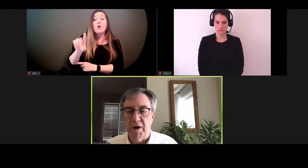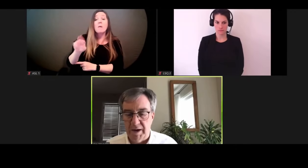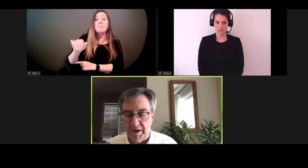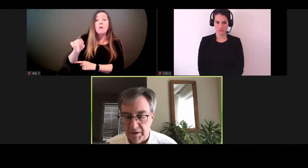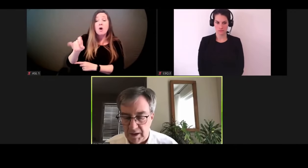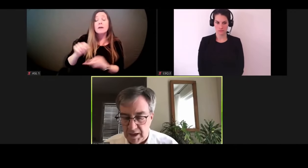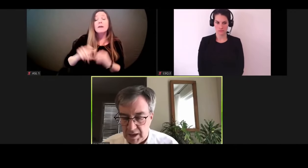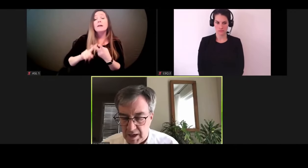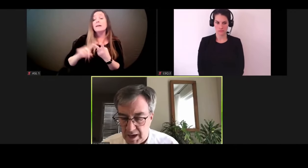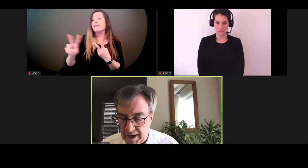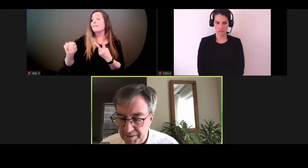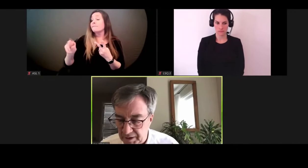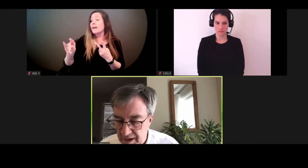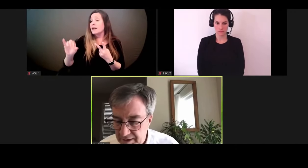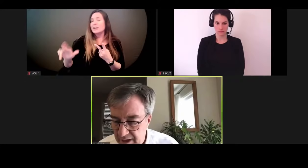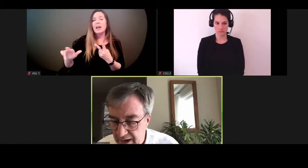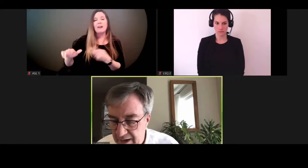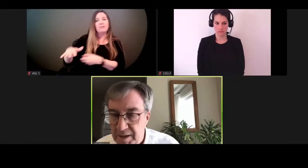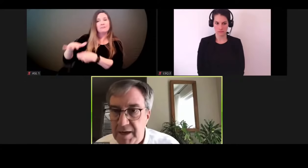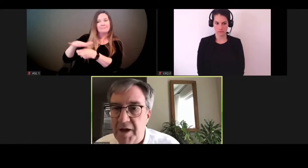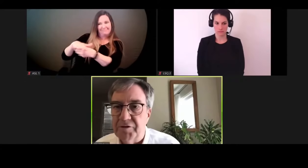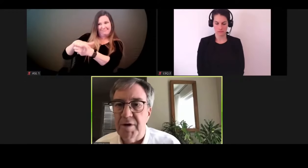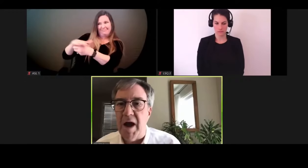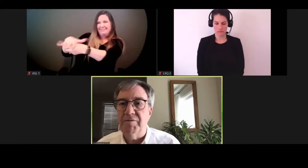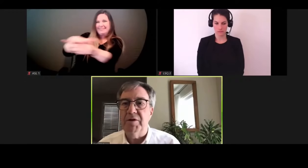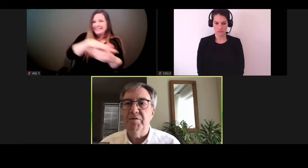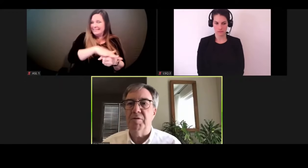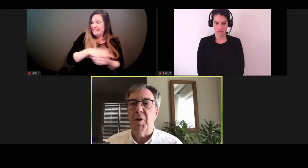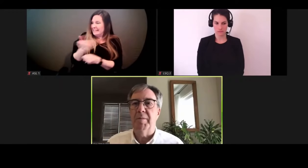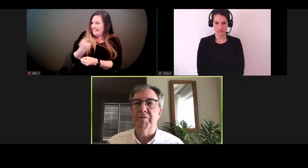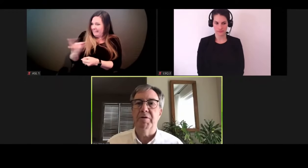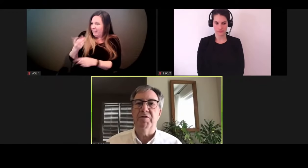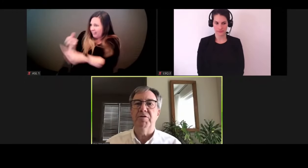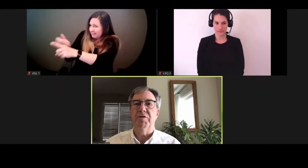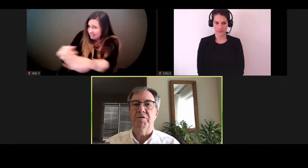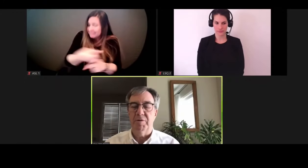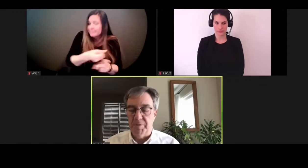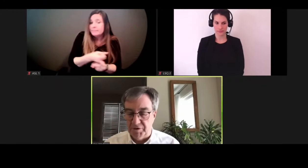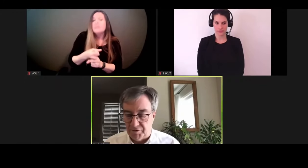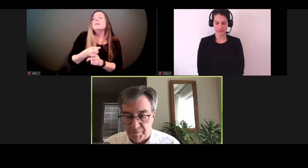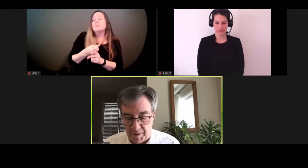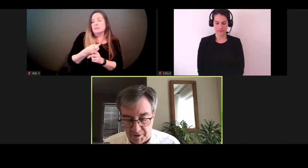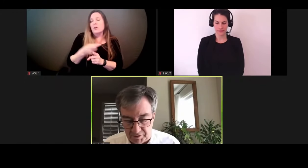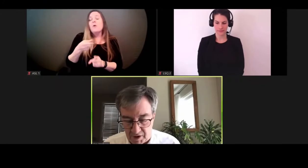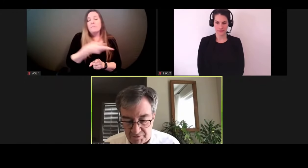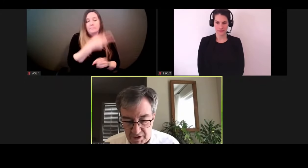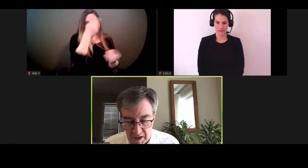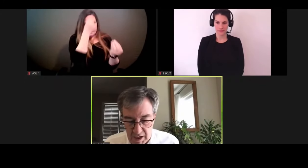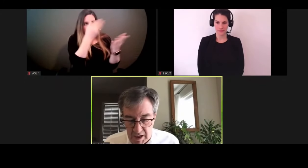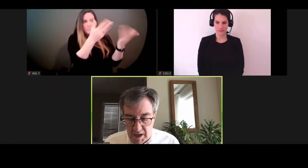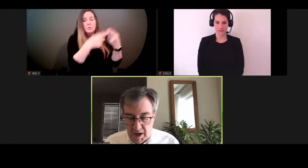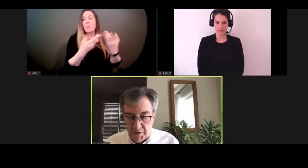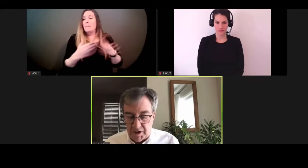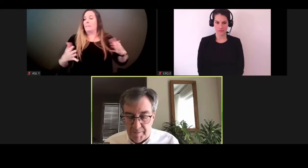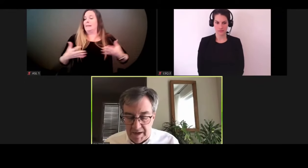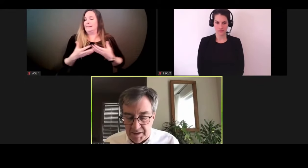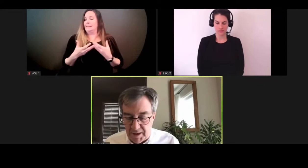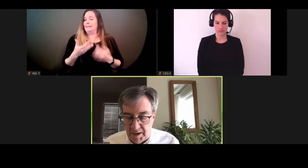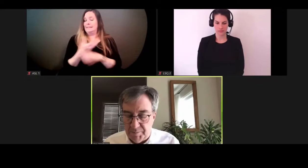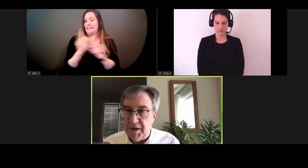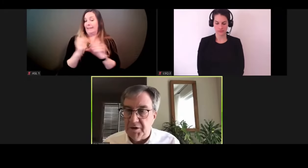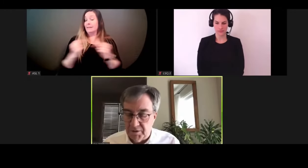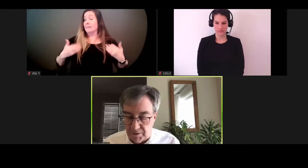Golden Triangle, and the like, and Yasser Naqvi, who's the parliamentary assistant to the Minister of Public Safety. I want to